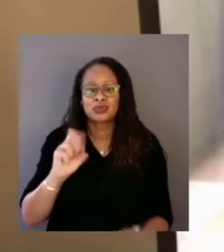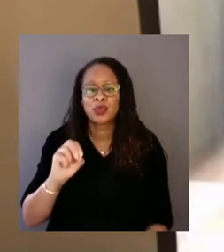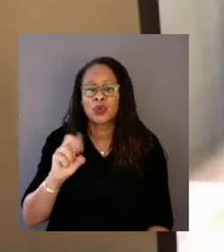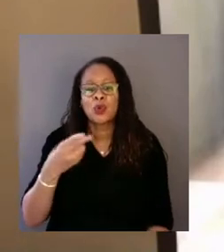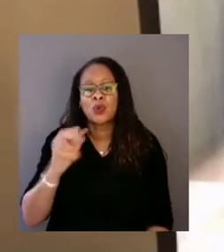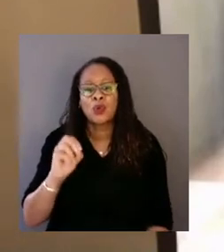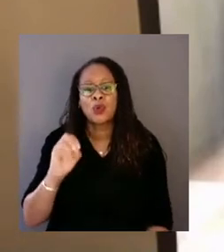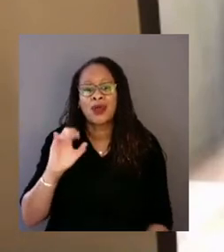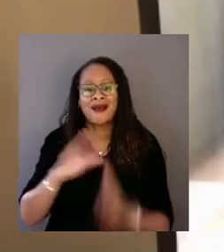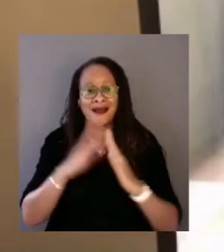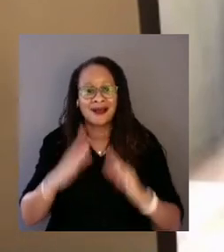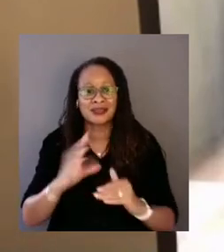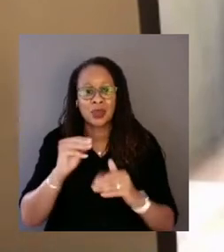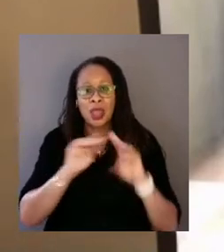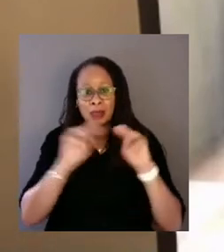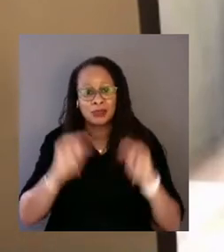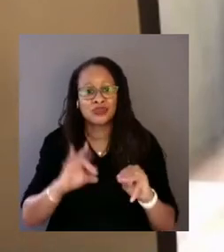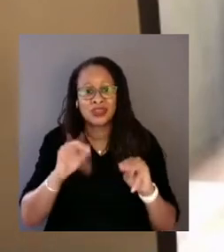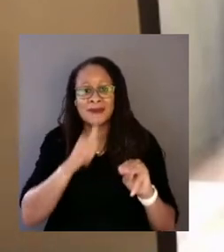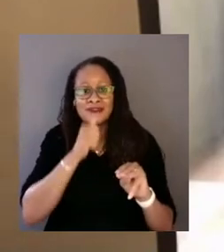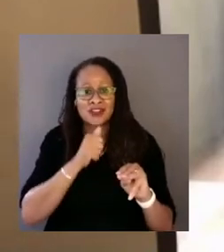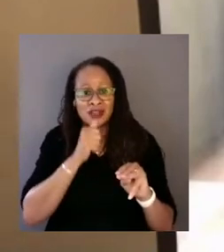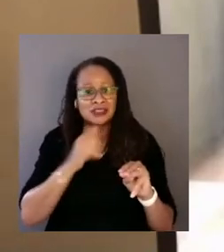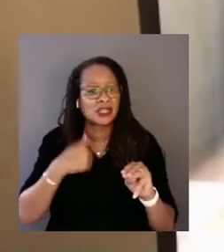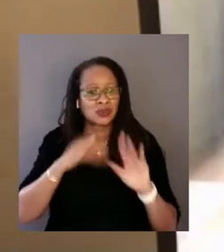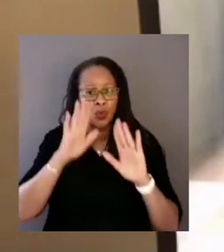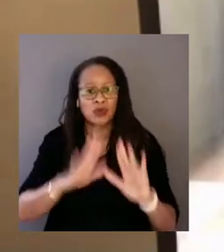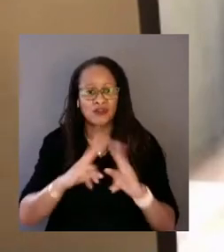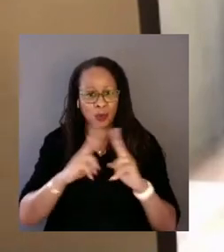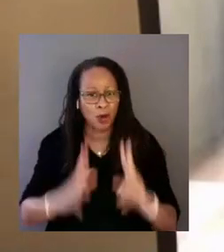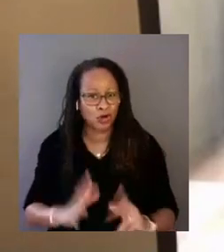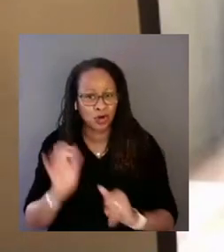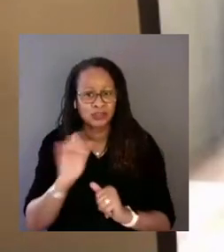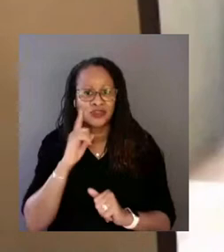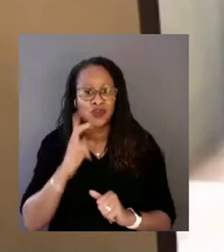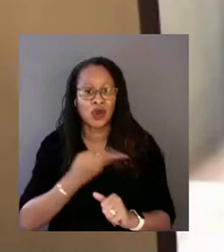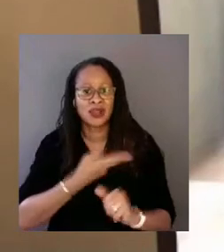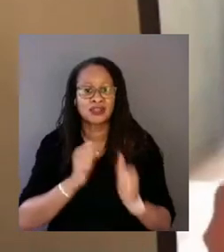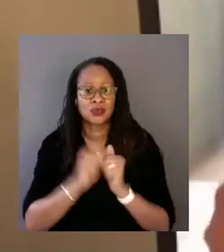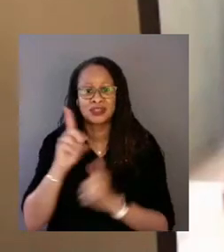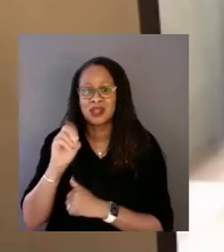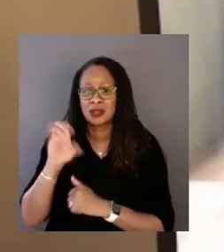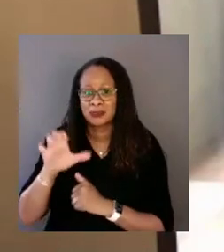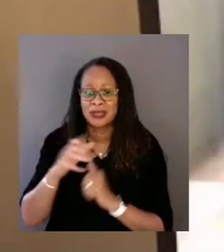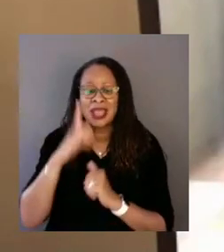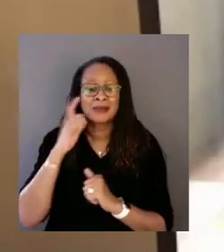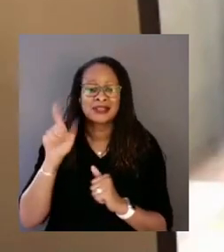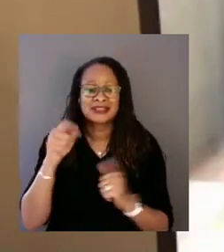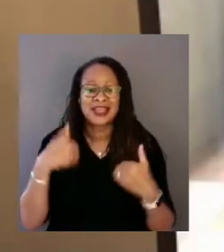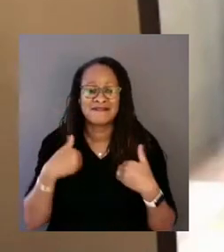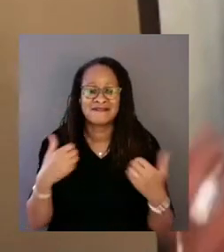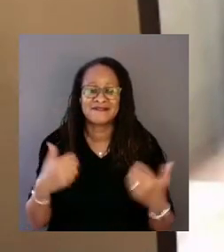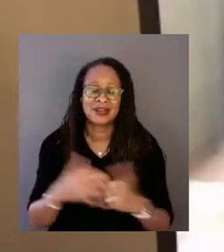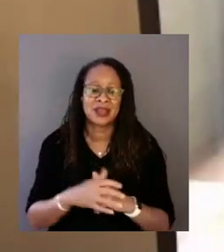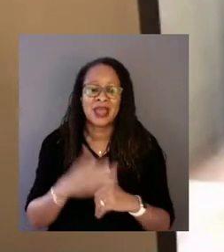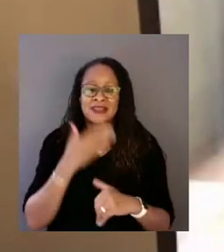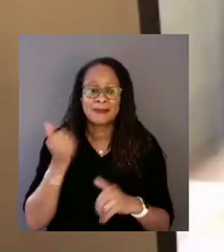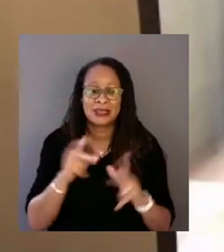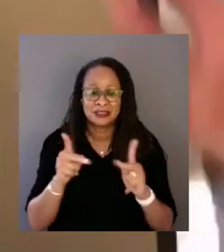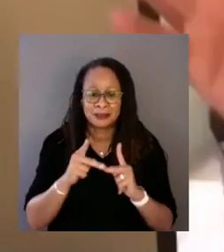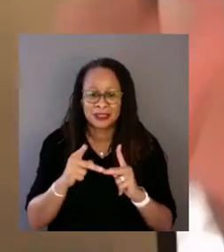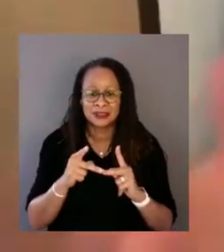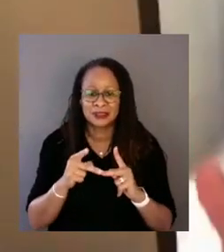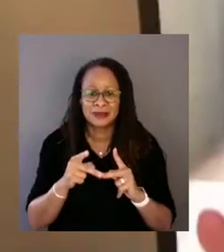or Museum of Tolerance has been a great partner for us with documentaries because they're like the best place. Now I'm going to give my secrets